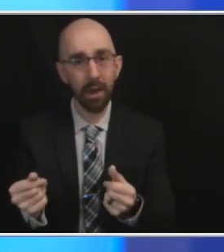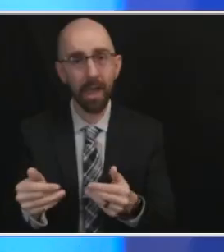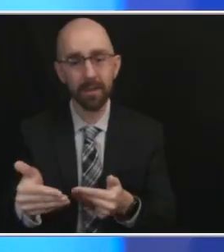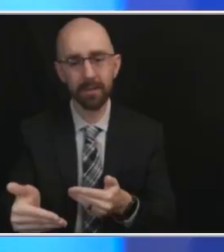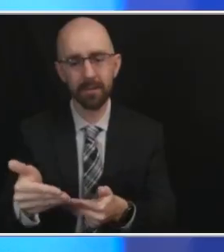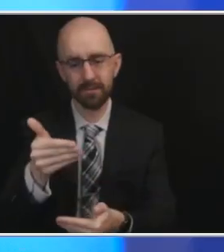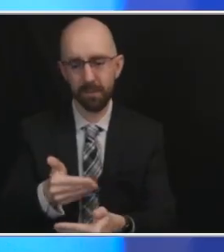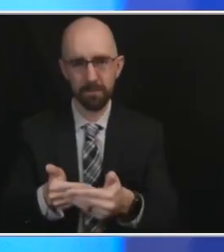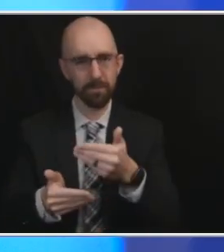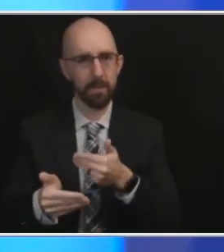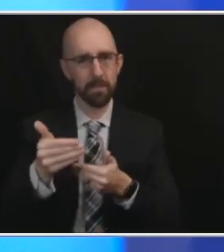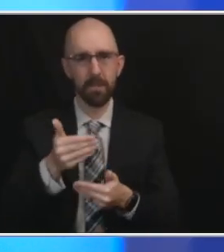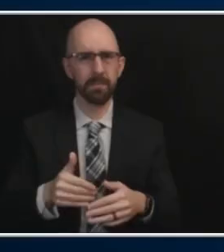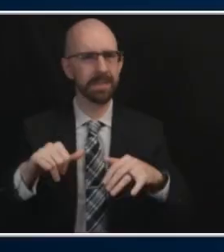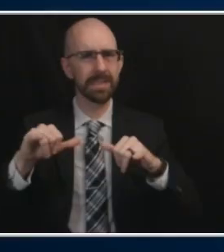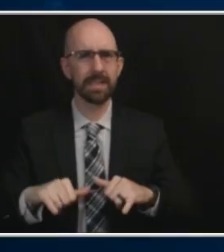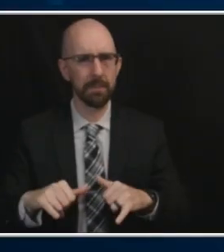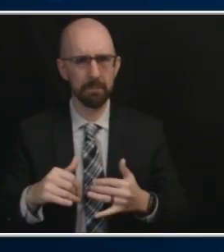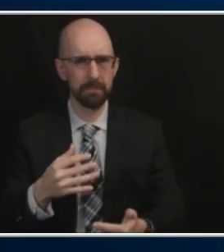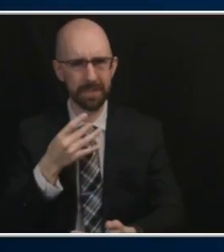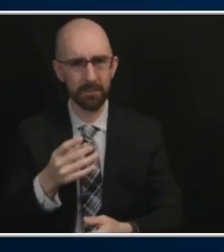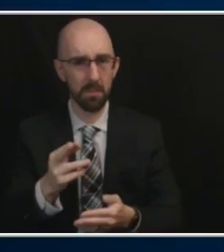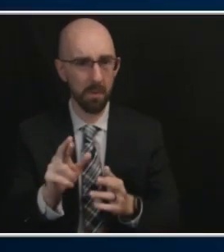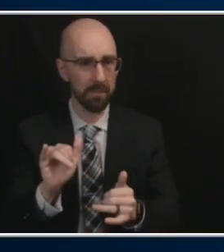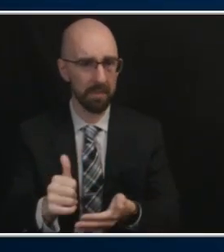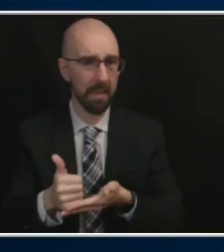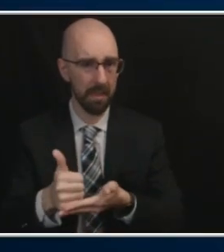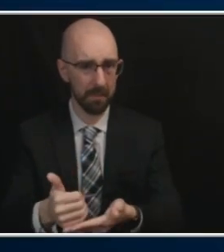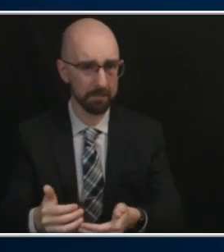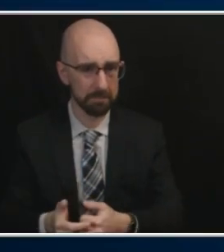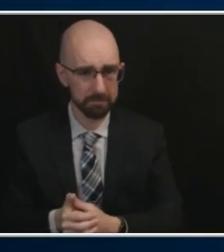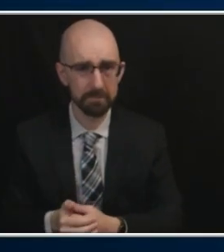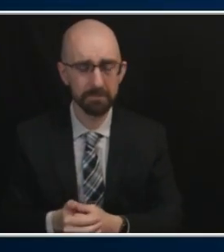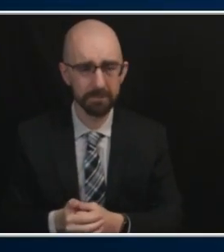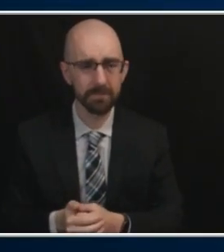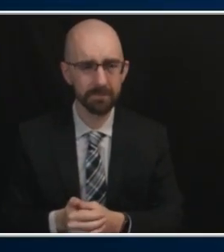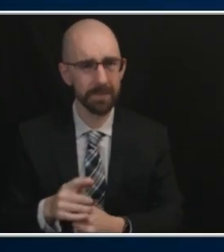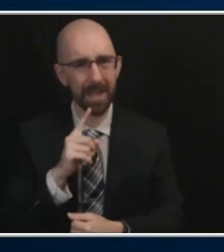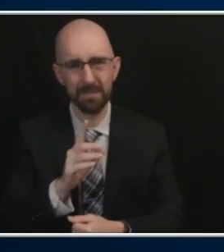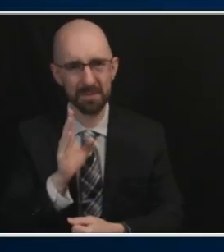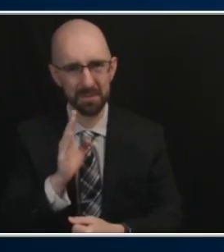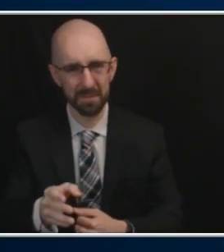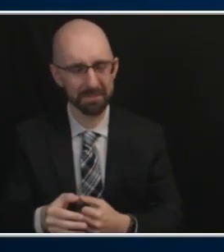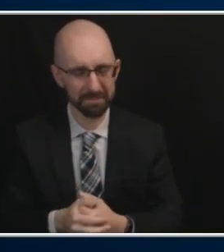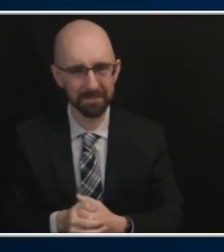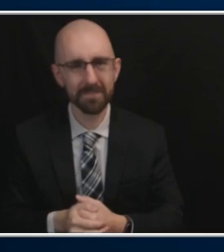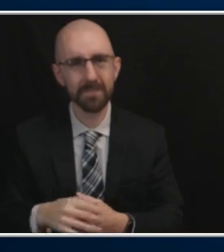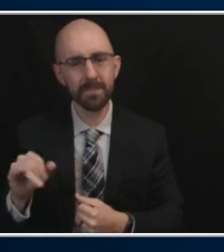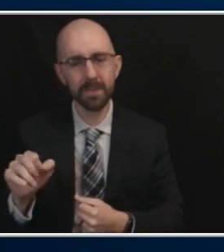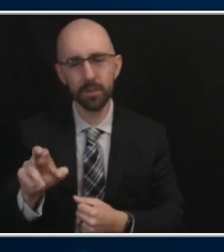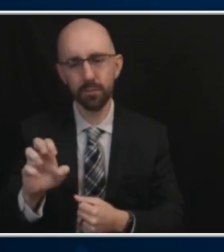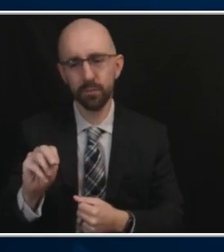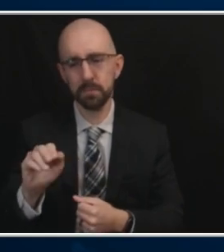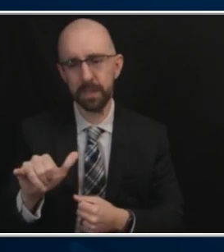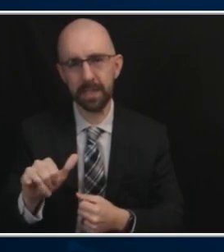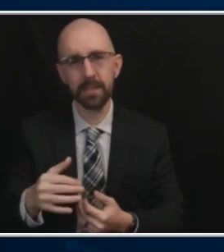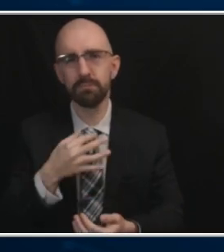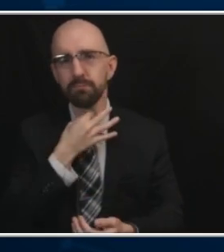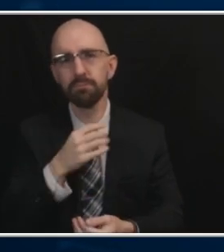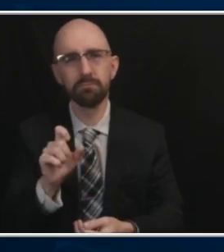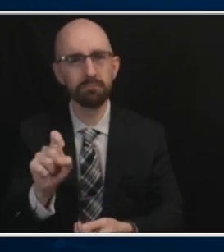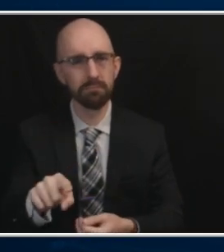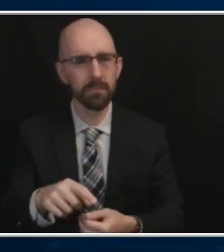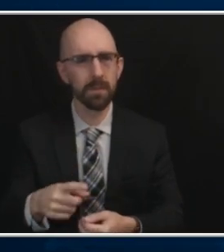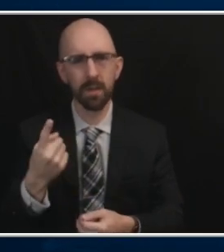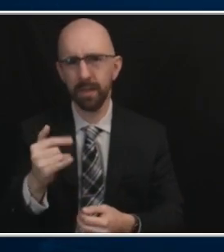the same sequence. Hope that helps. I'm sure it will. Jeremy Yenser wants to know, is this a one-way street,